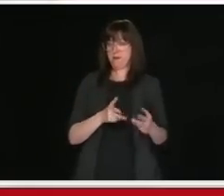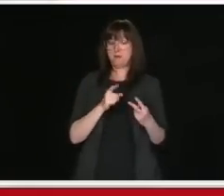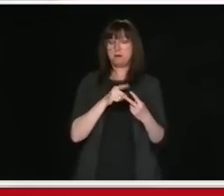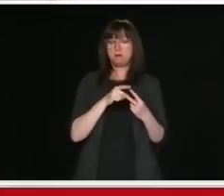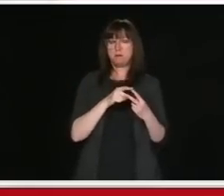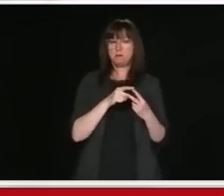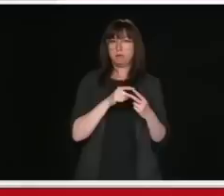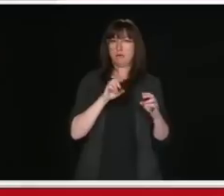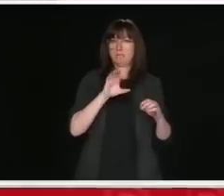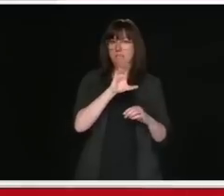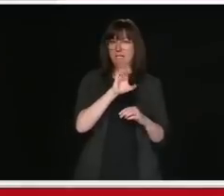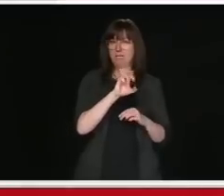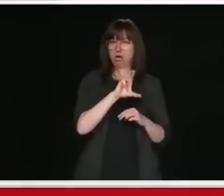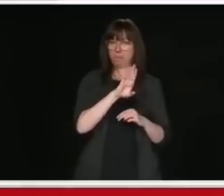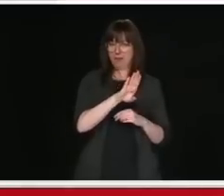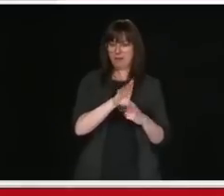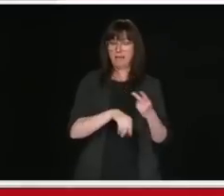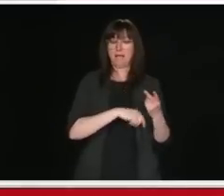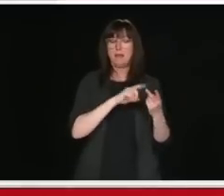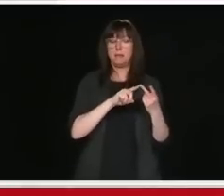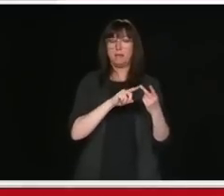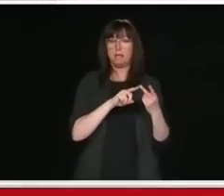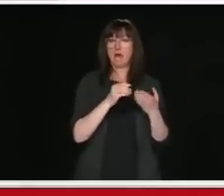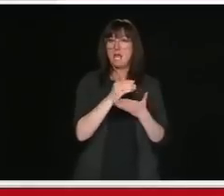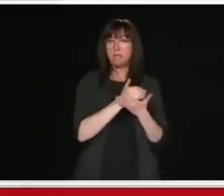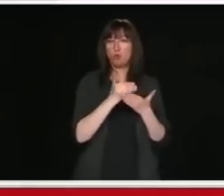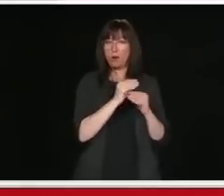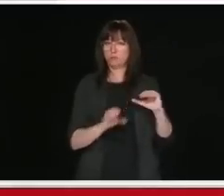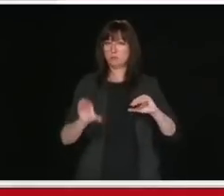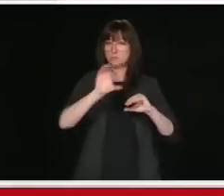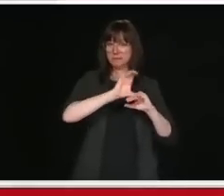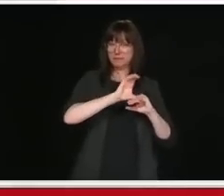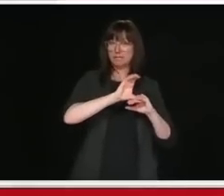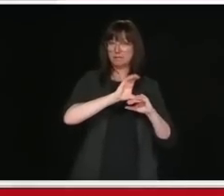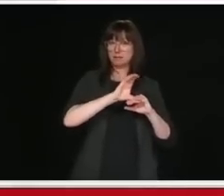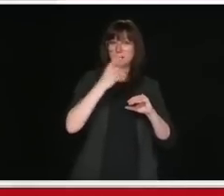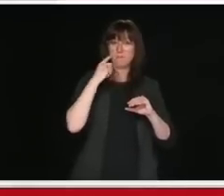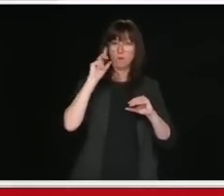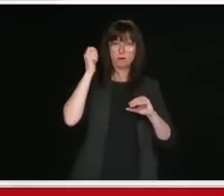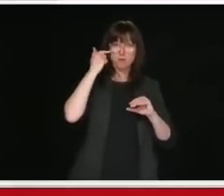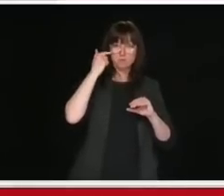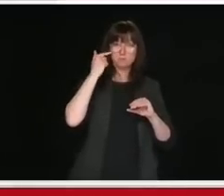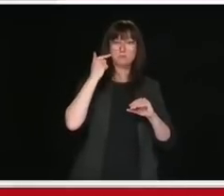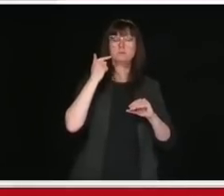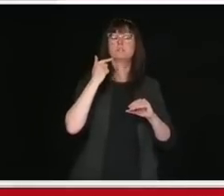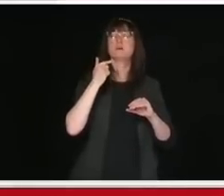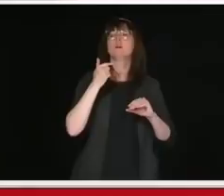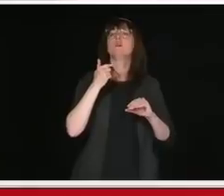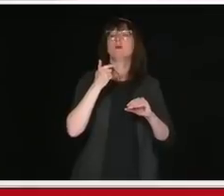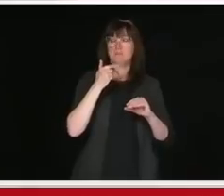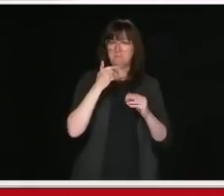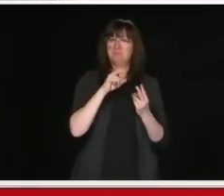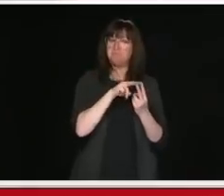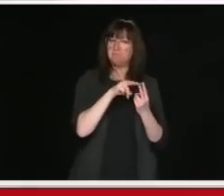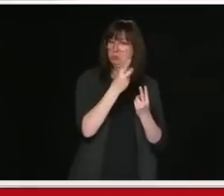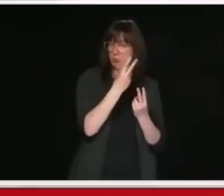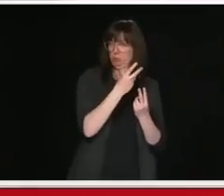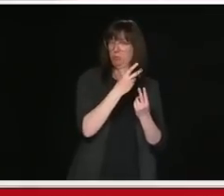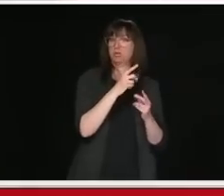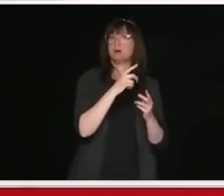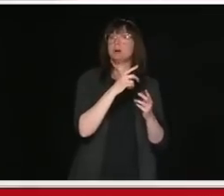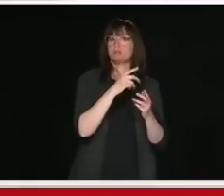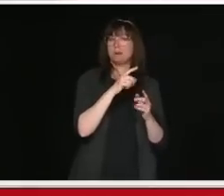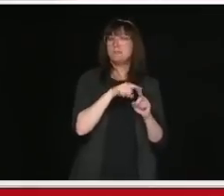and the help for salary for employers to help their employees, there are some people who won't qualify for these measures,